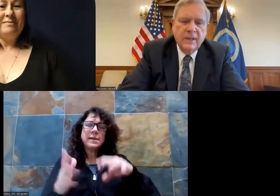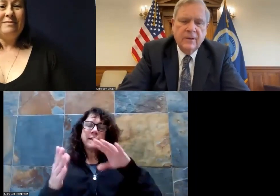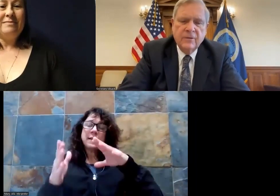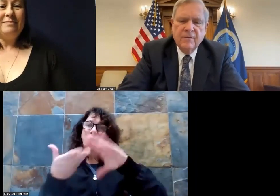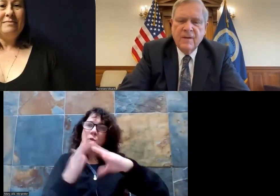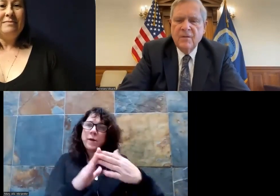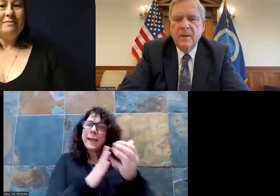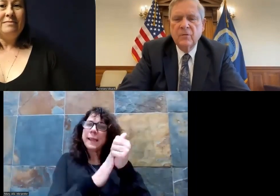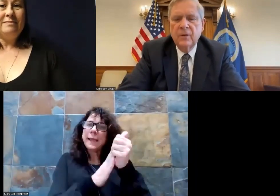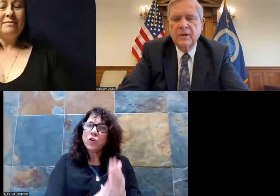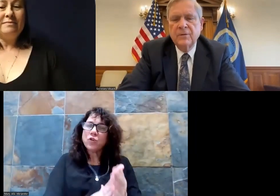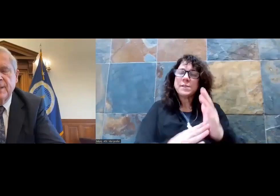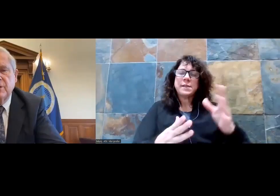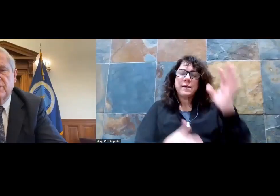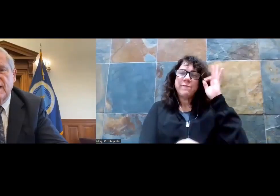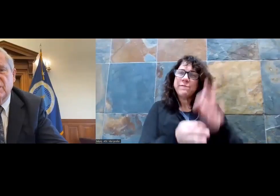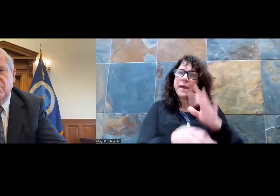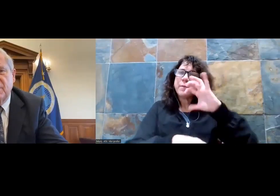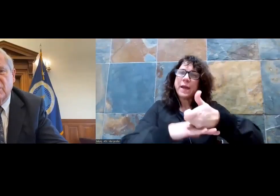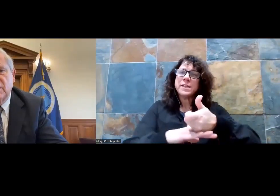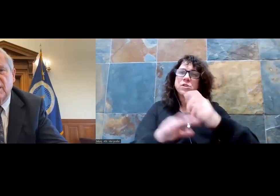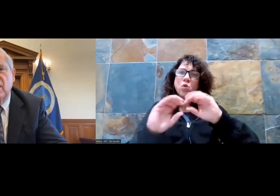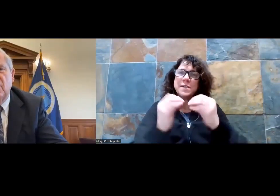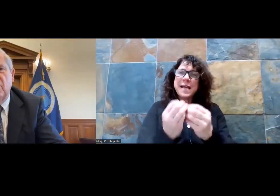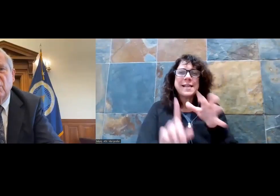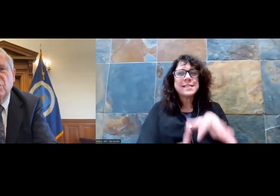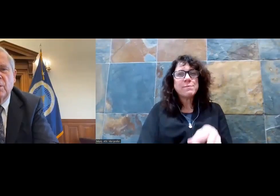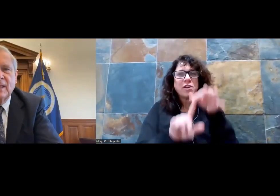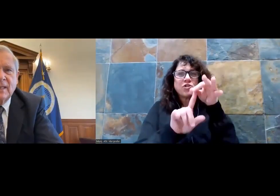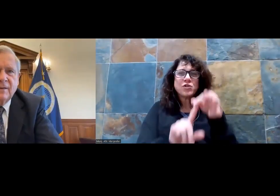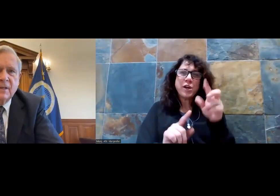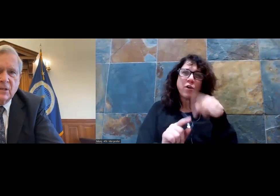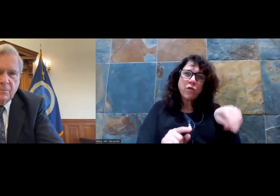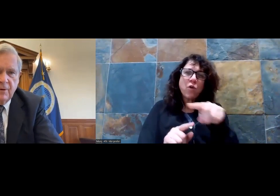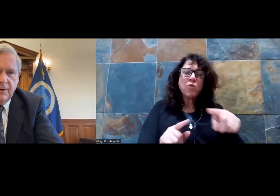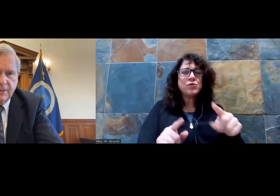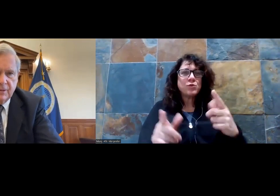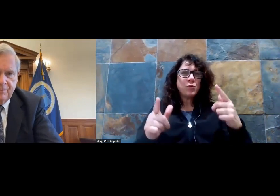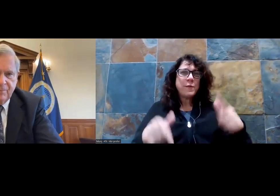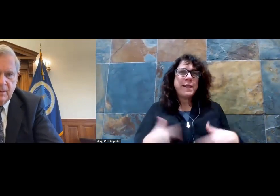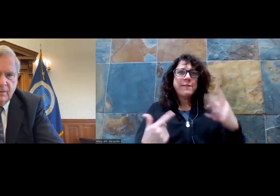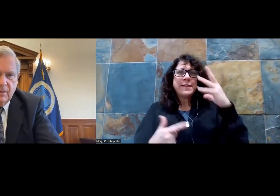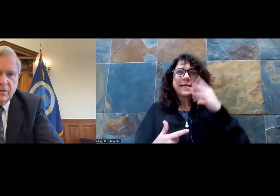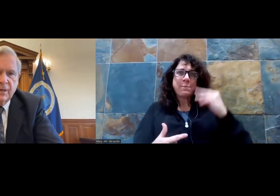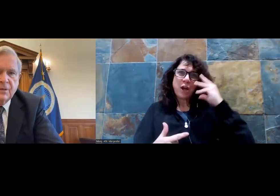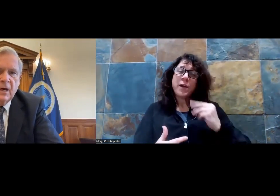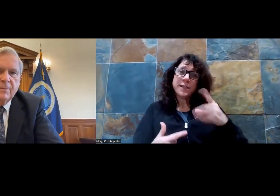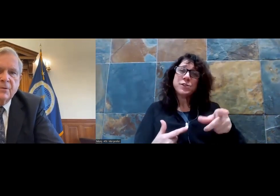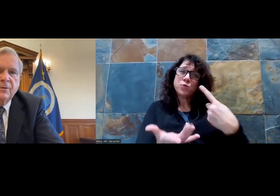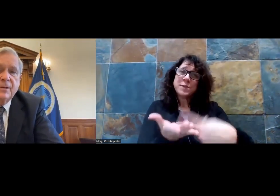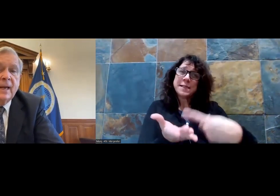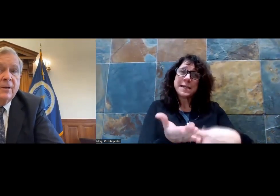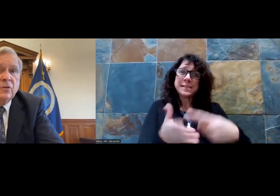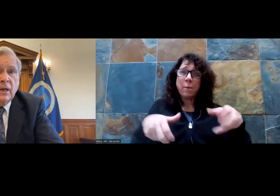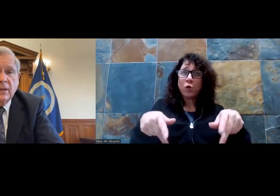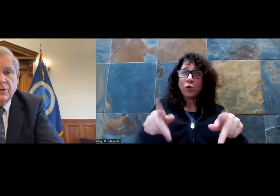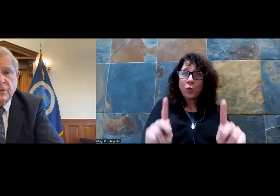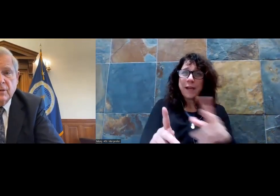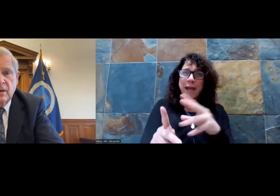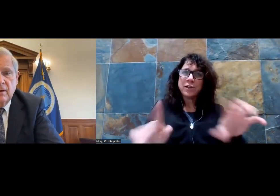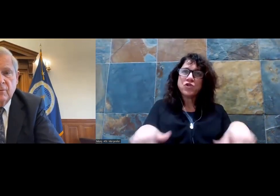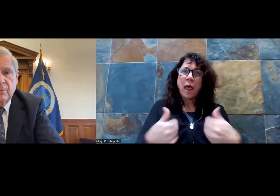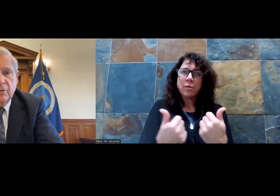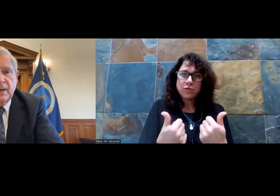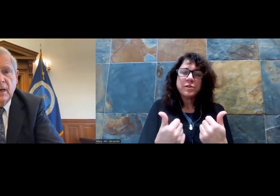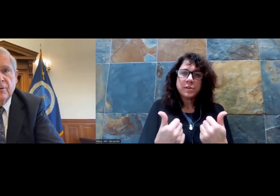community leaders, faith-based organizations, and especially those with lived experience to discuss the opportunities and